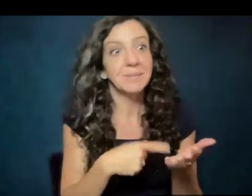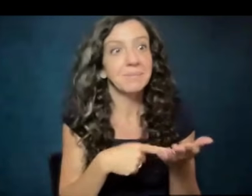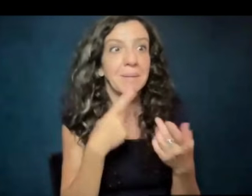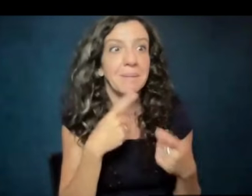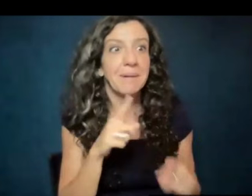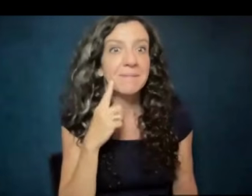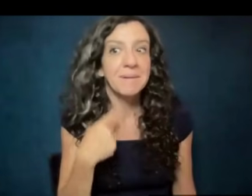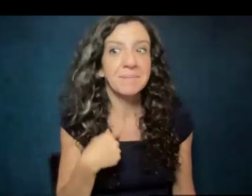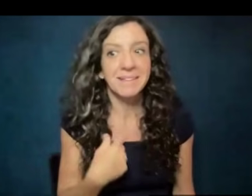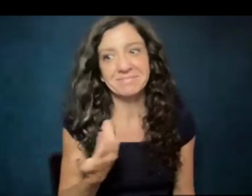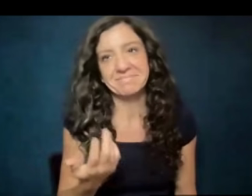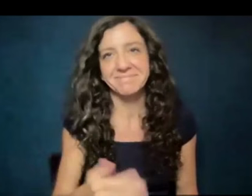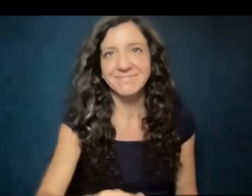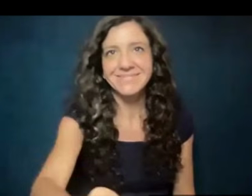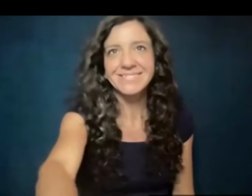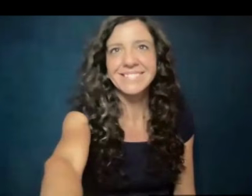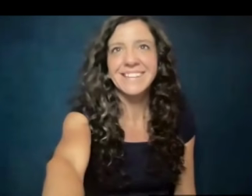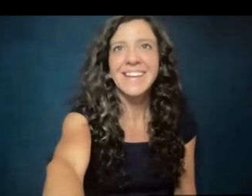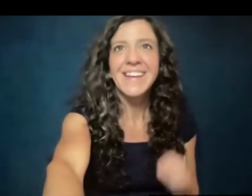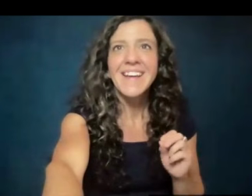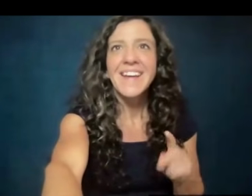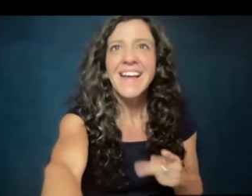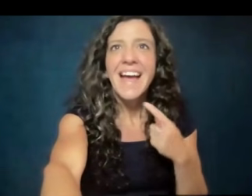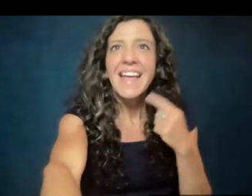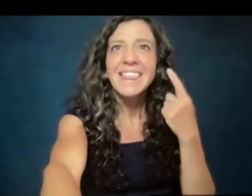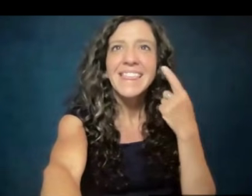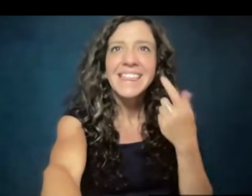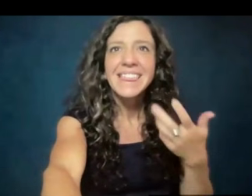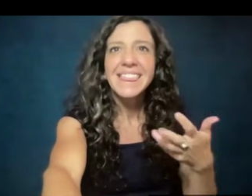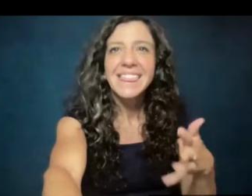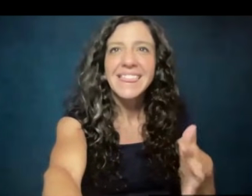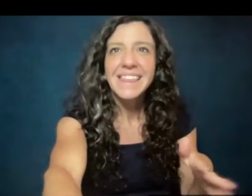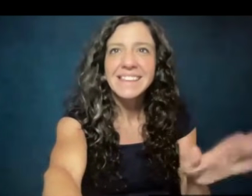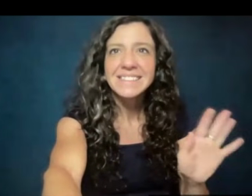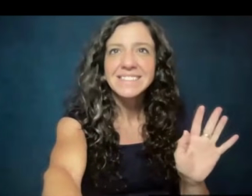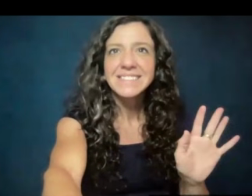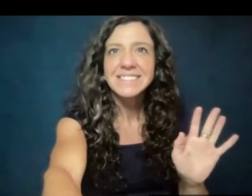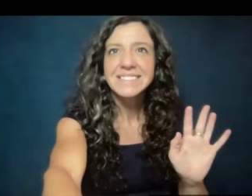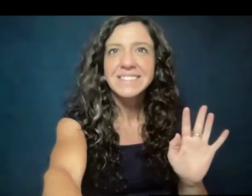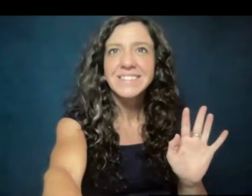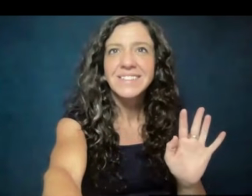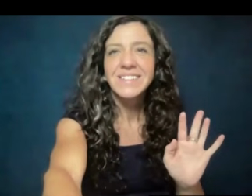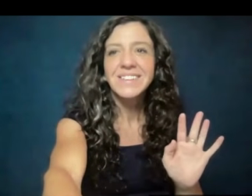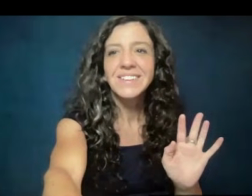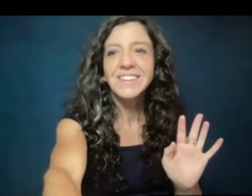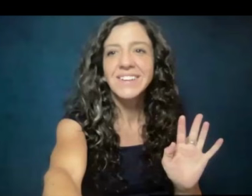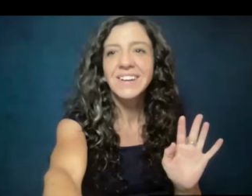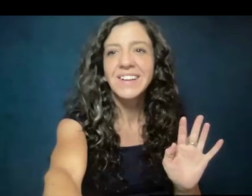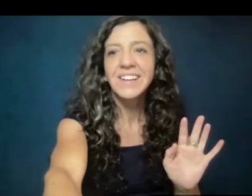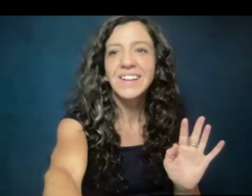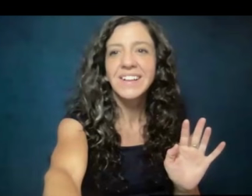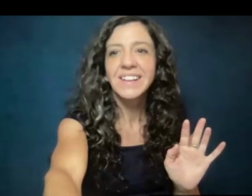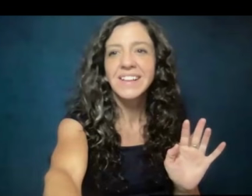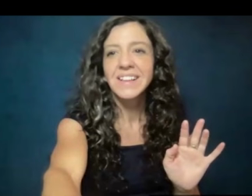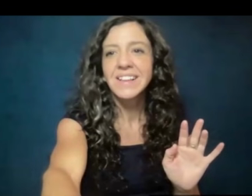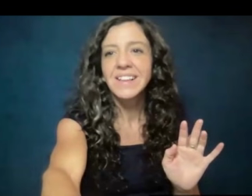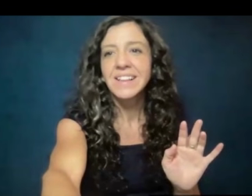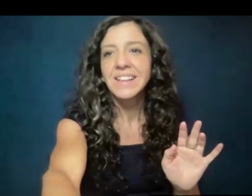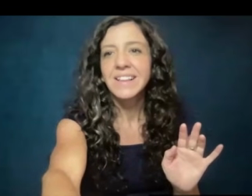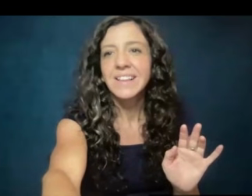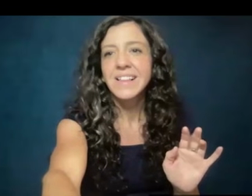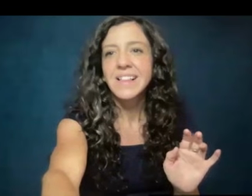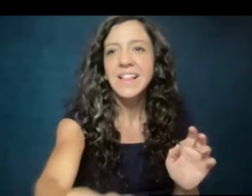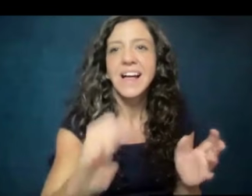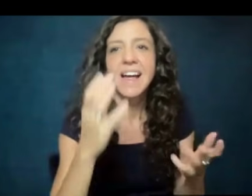All right. I think that is all the questions we have now. So I think they're